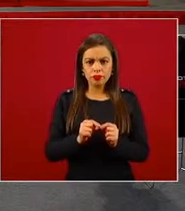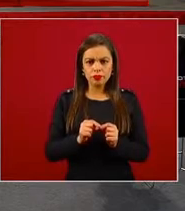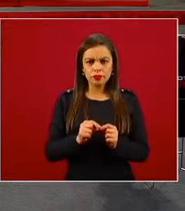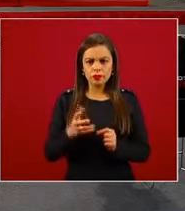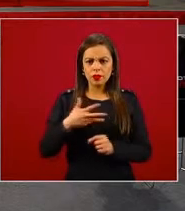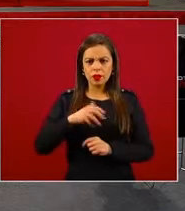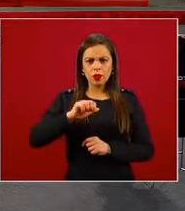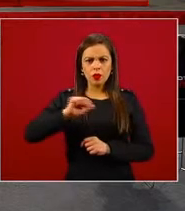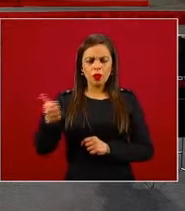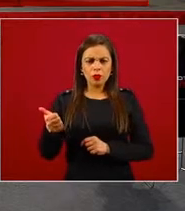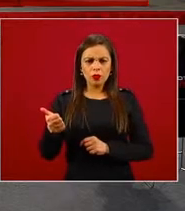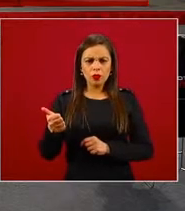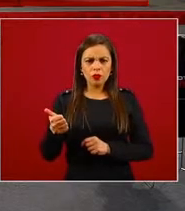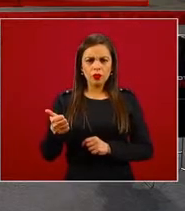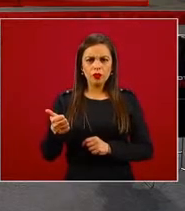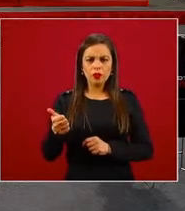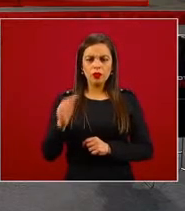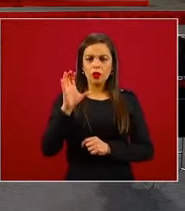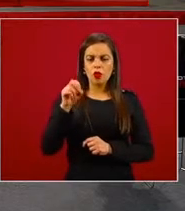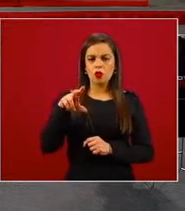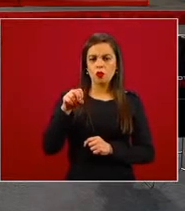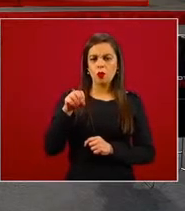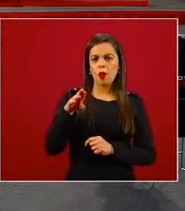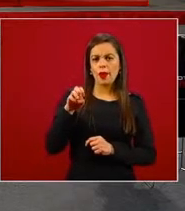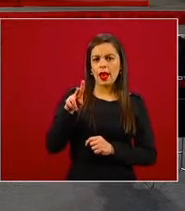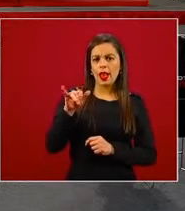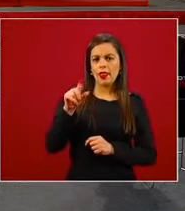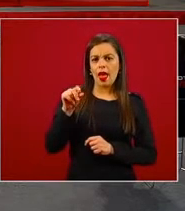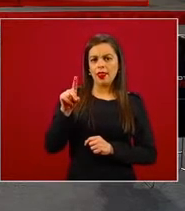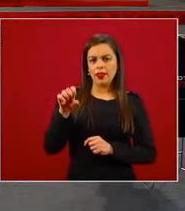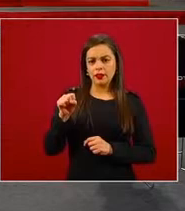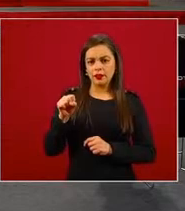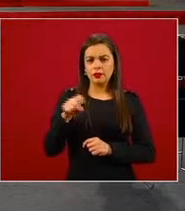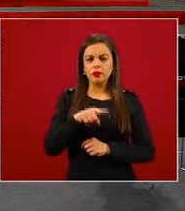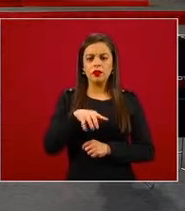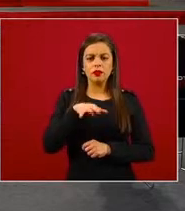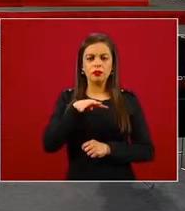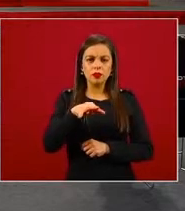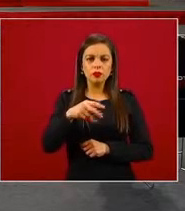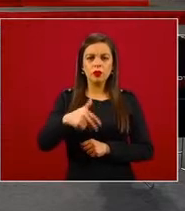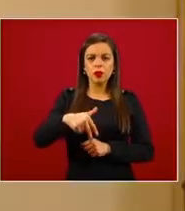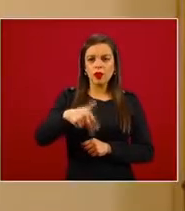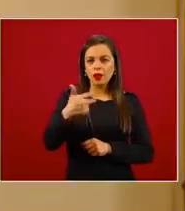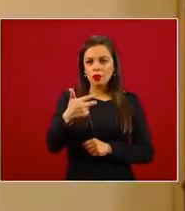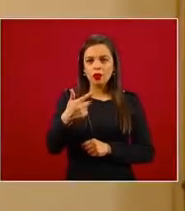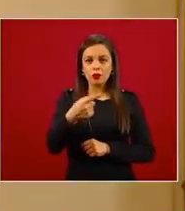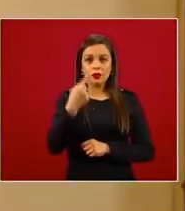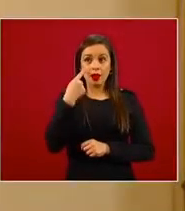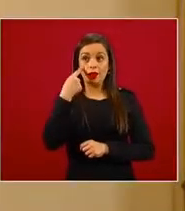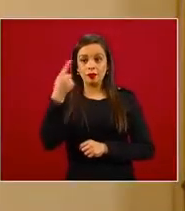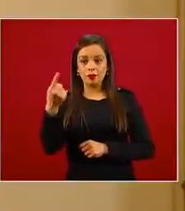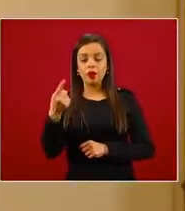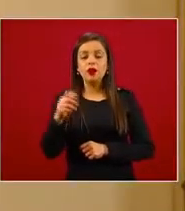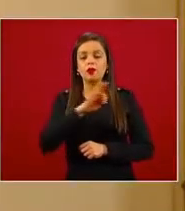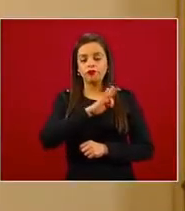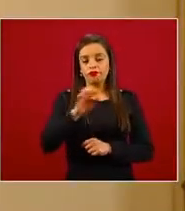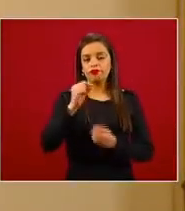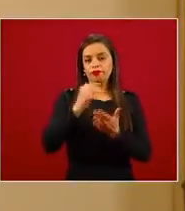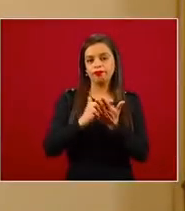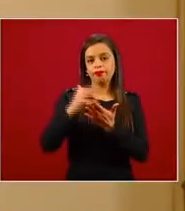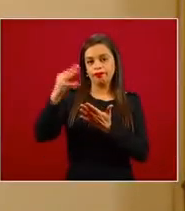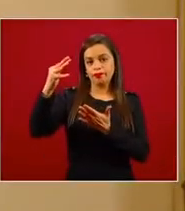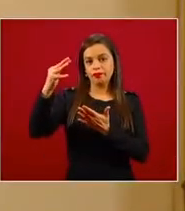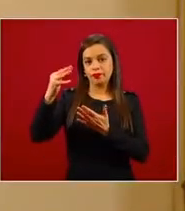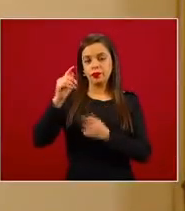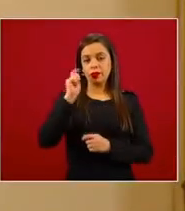Oh, I'm sorry, I had another one. Would I have the morbidity rate? Because when we go deep into those numbers of 19